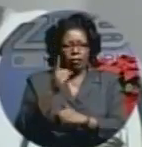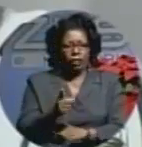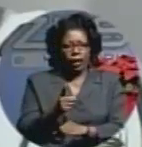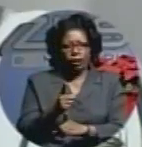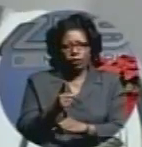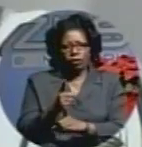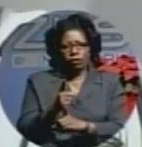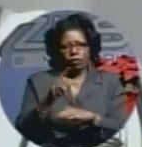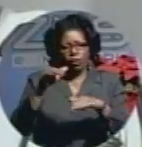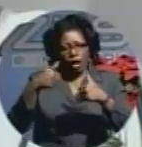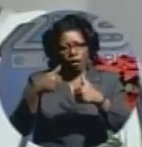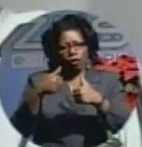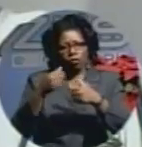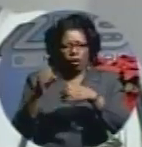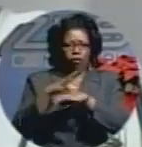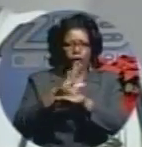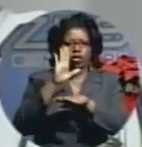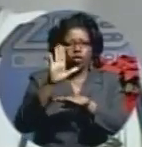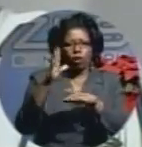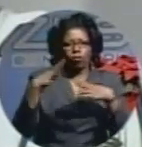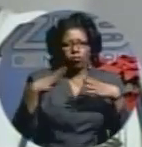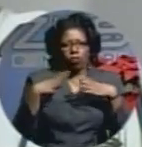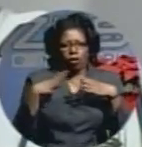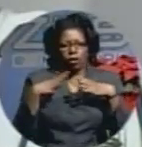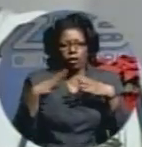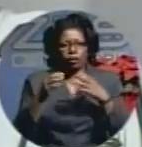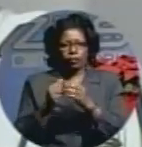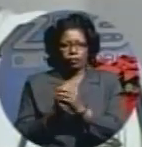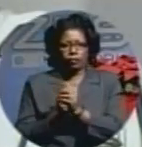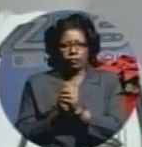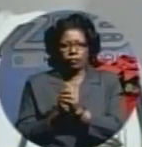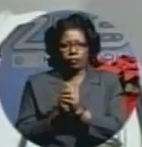up, how this may affect your holiday travel. Stay tuned.